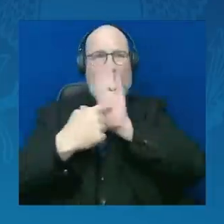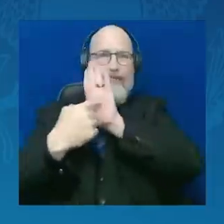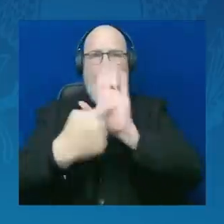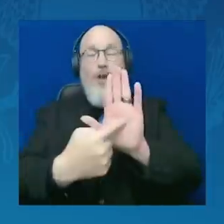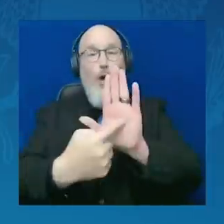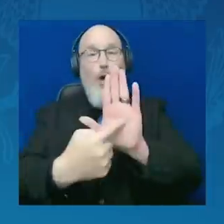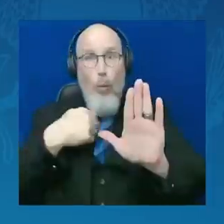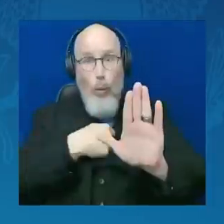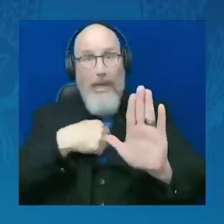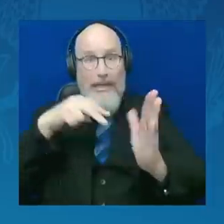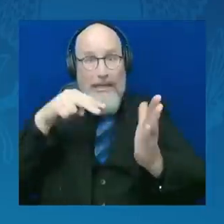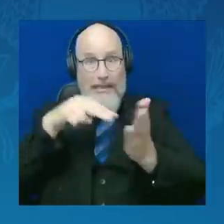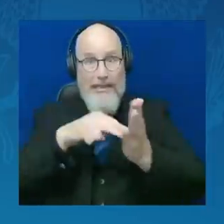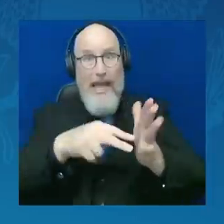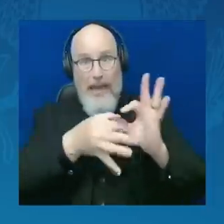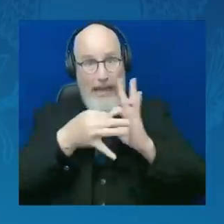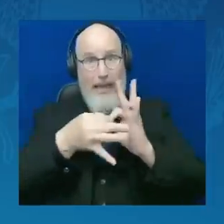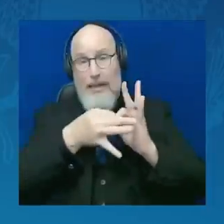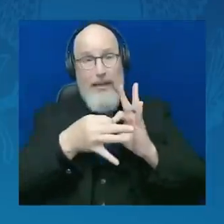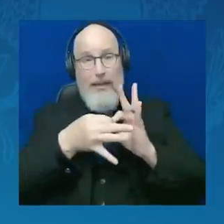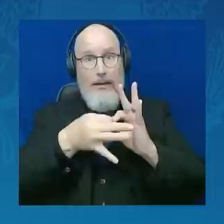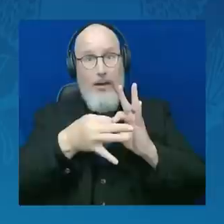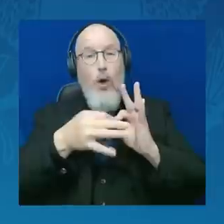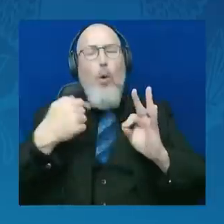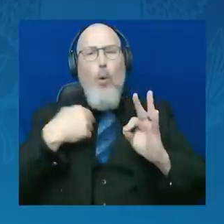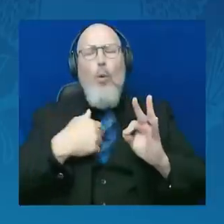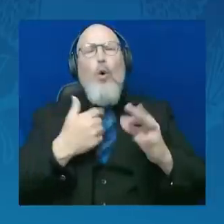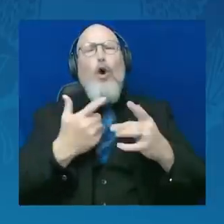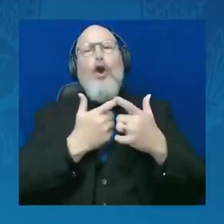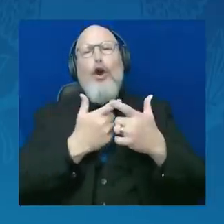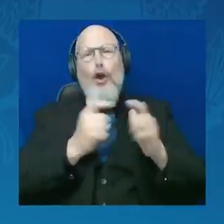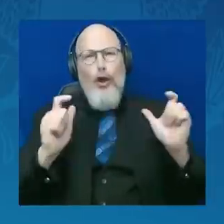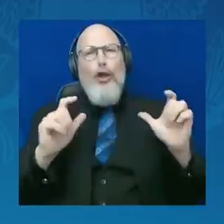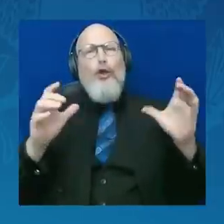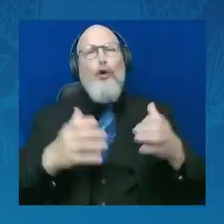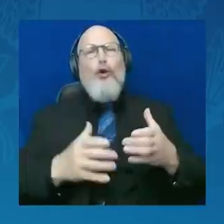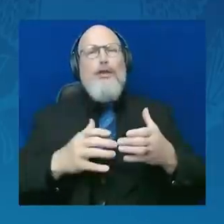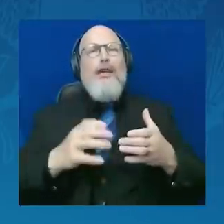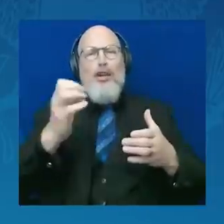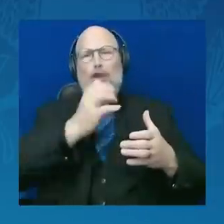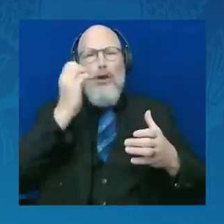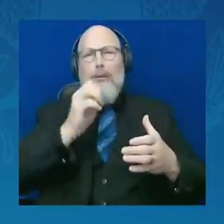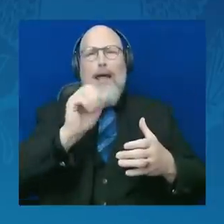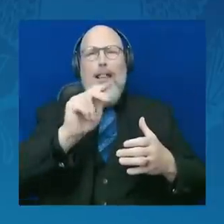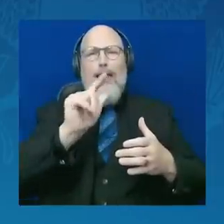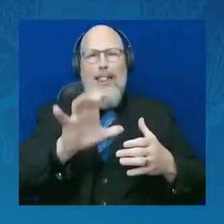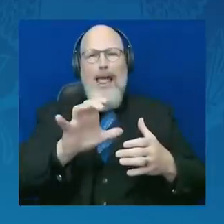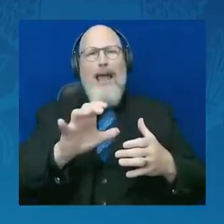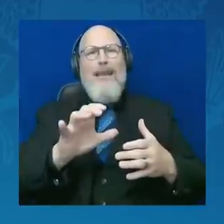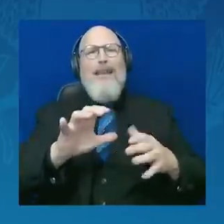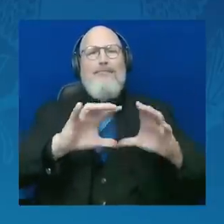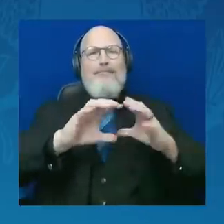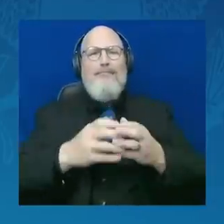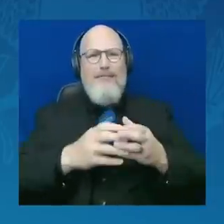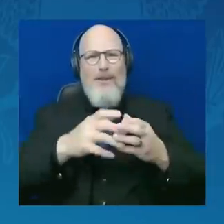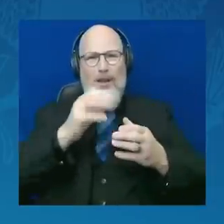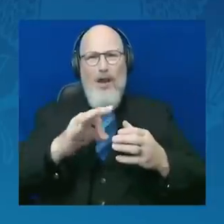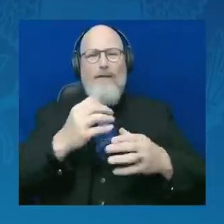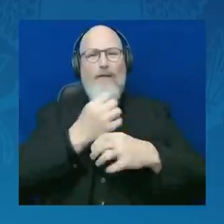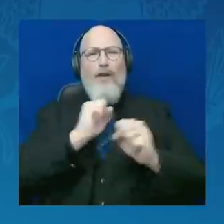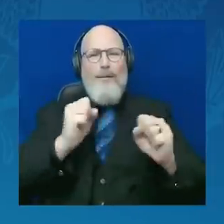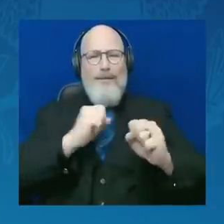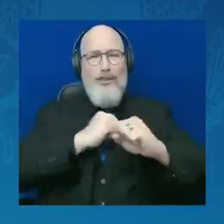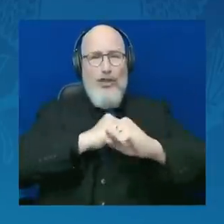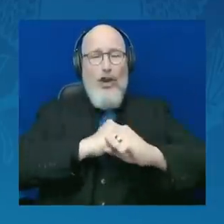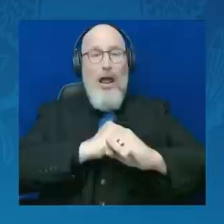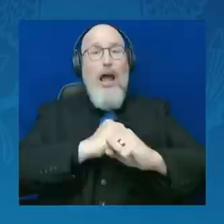a huge Euro-Atlantic community of freedom and security. Thank you. I'd like to give the floor to Madam Vice President of the